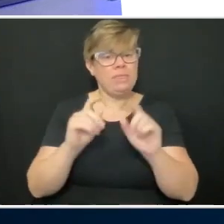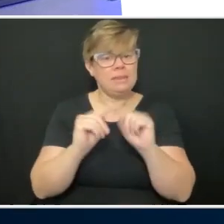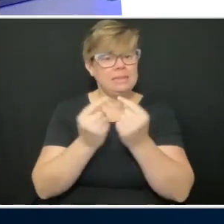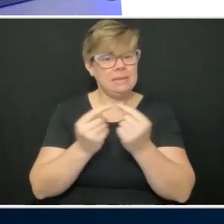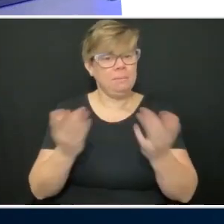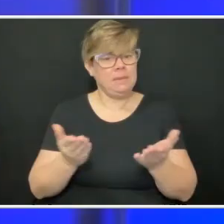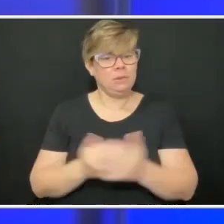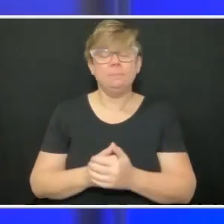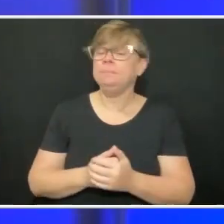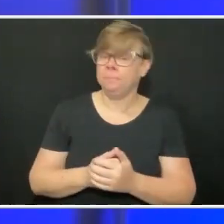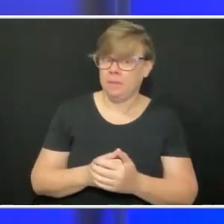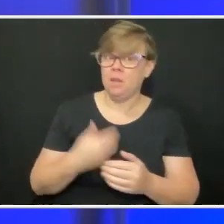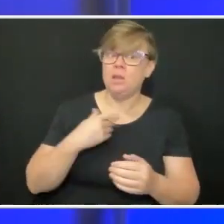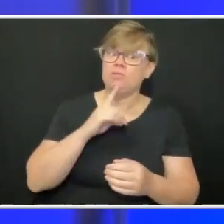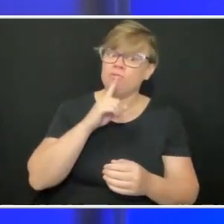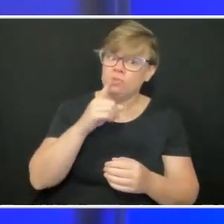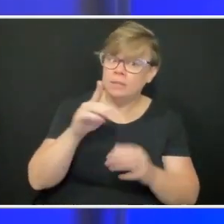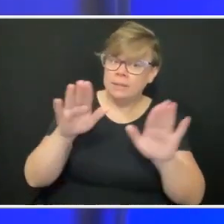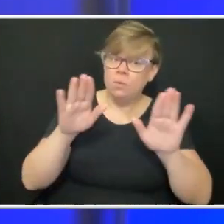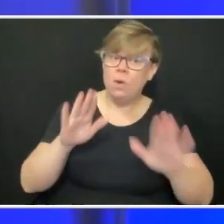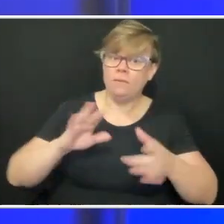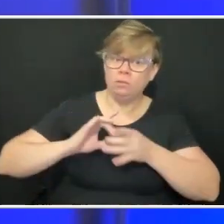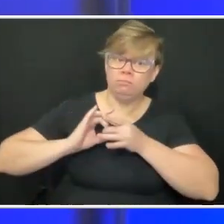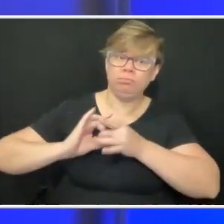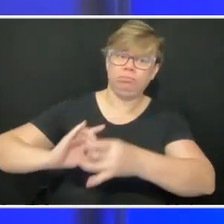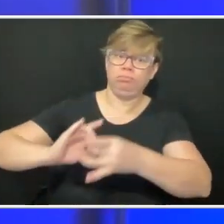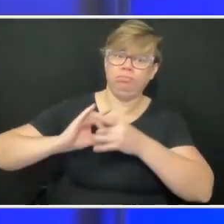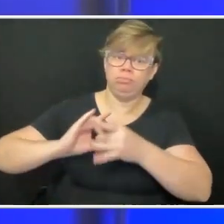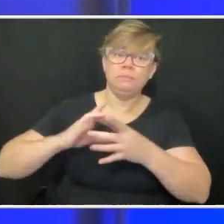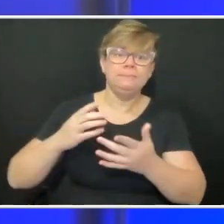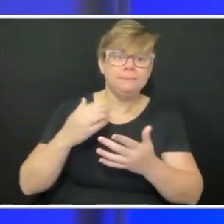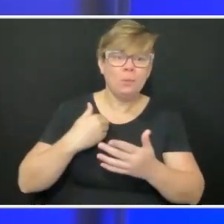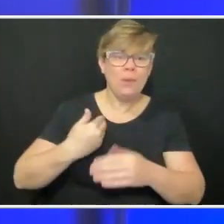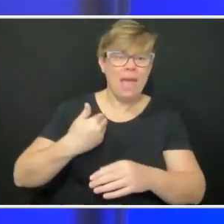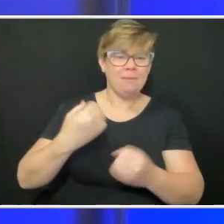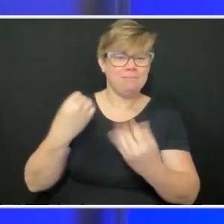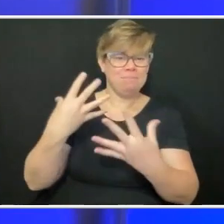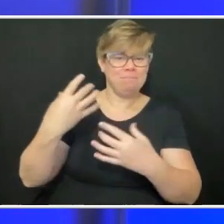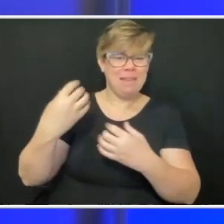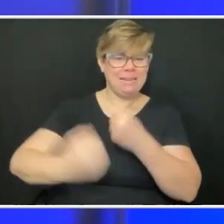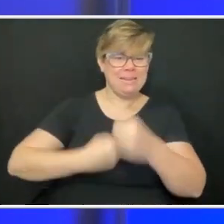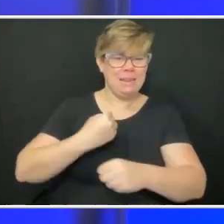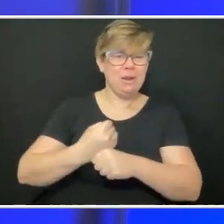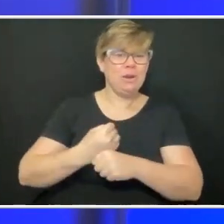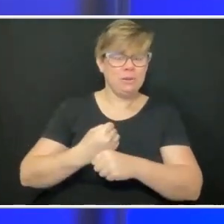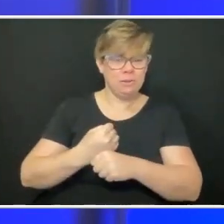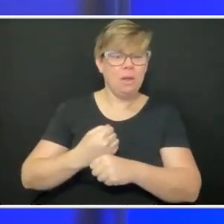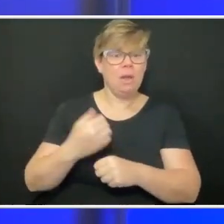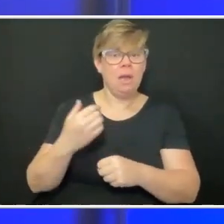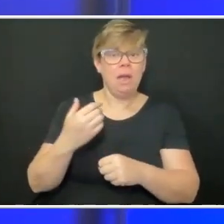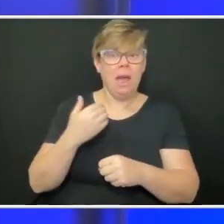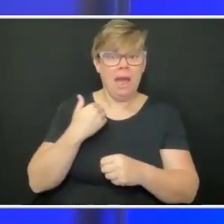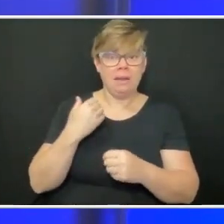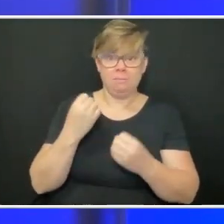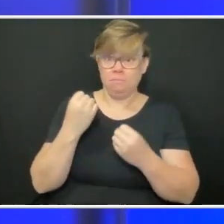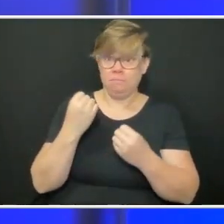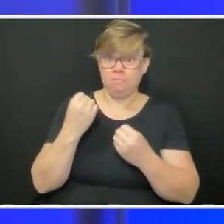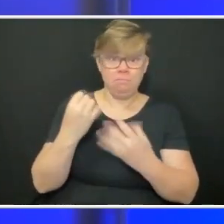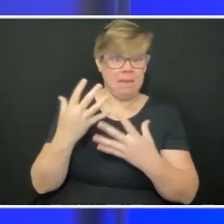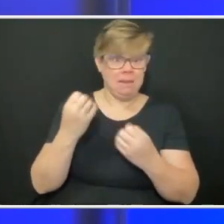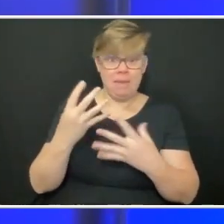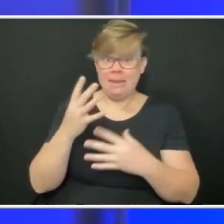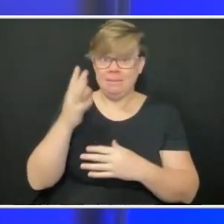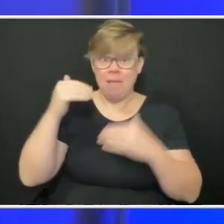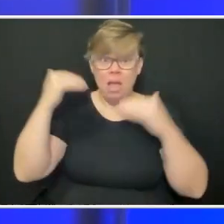work? Yeah, it's a really great relationship. We've had this for a number of years. You know, we have a significant number of adults, often parents,